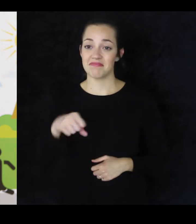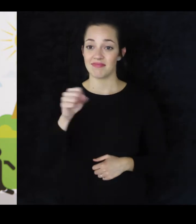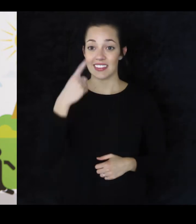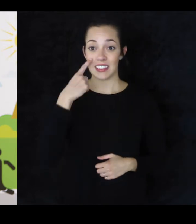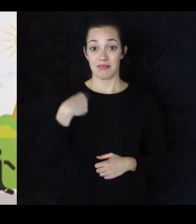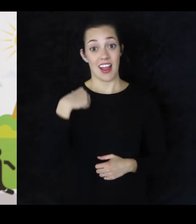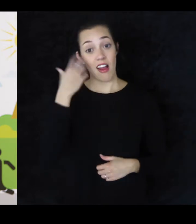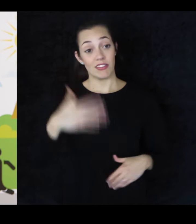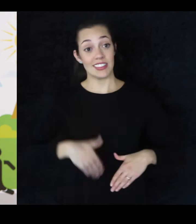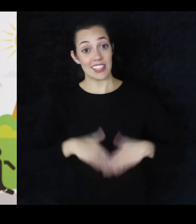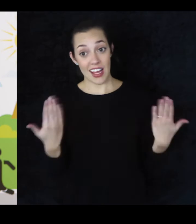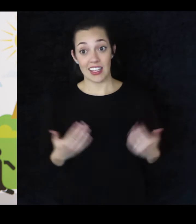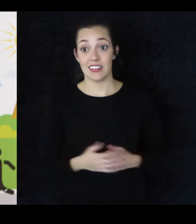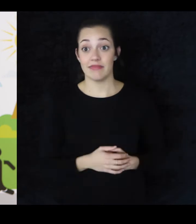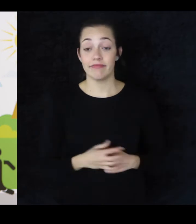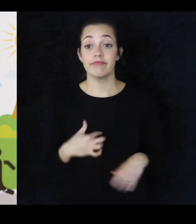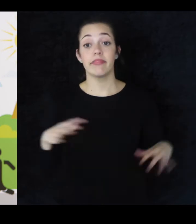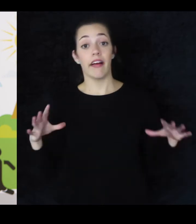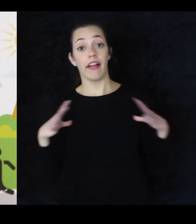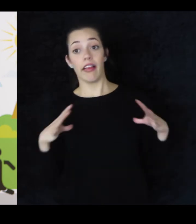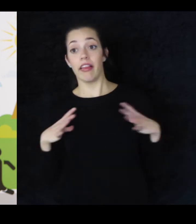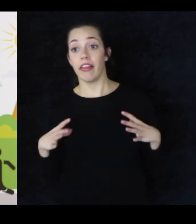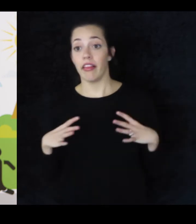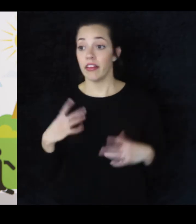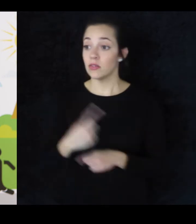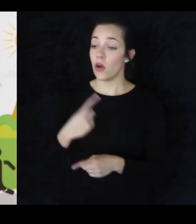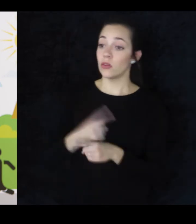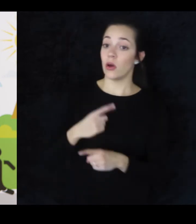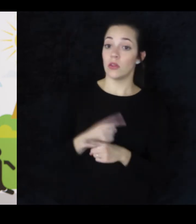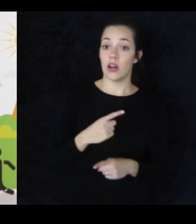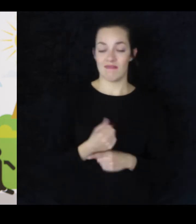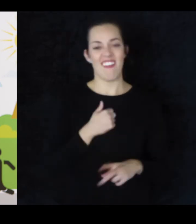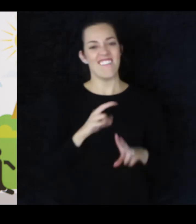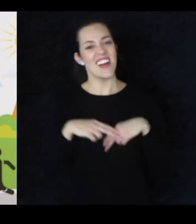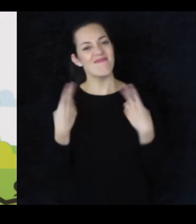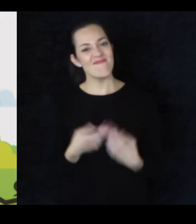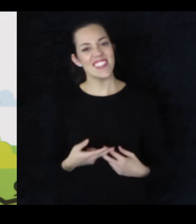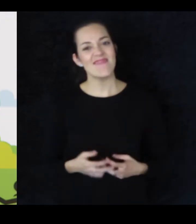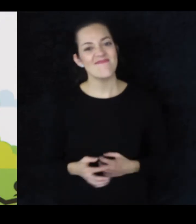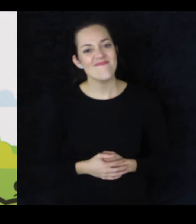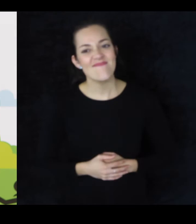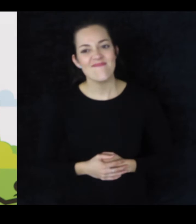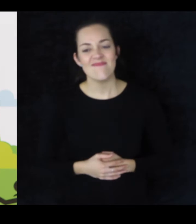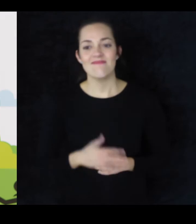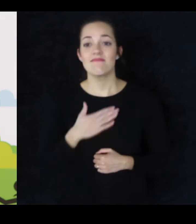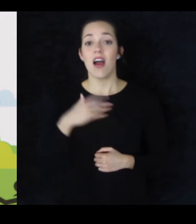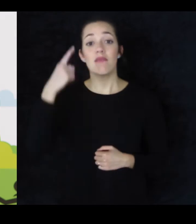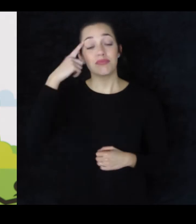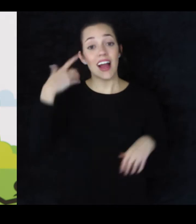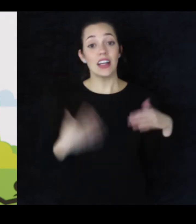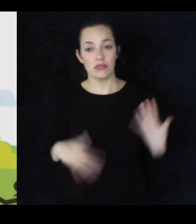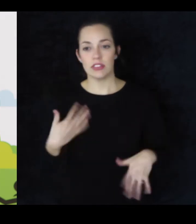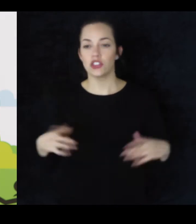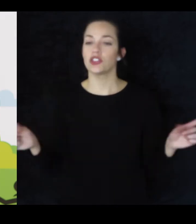They see me every day, and we hang out and we talk, and they are very much my family. My brain injury changed some